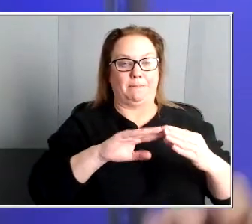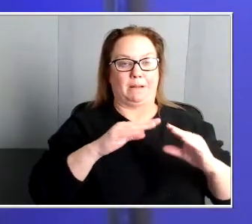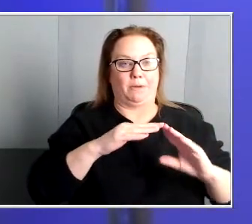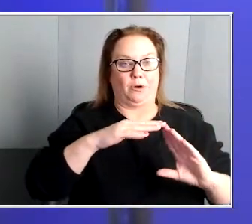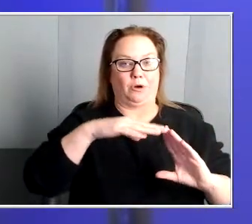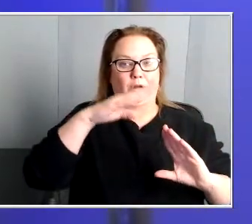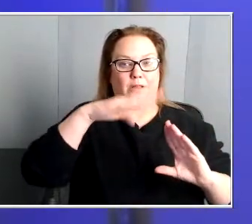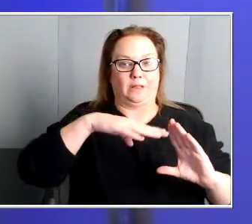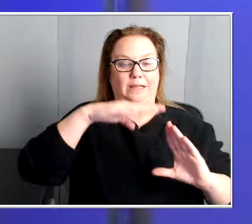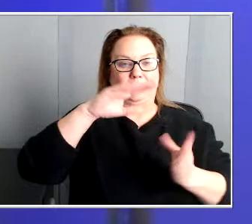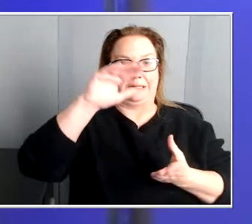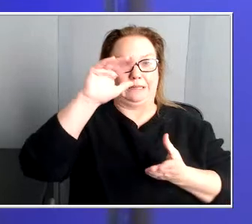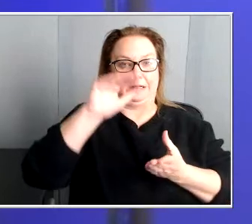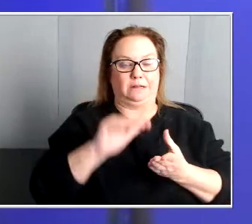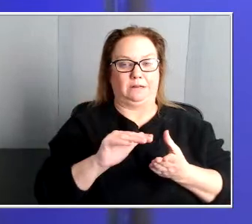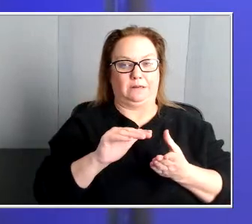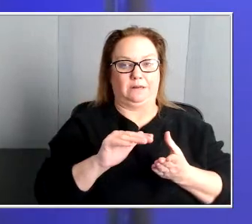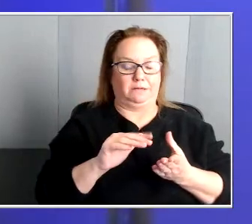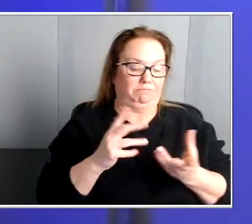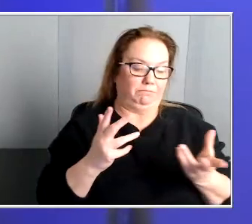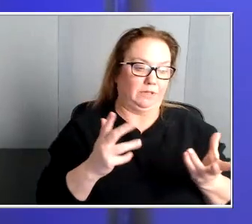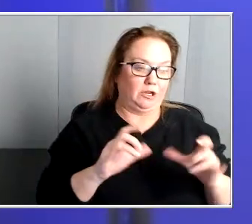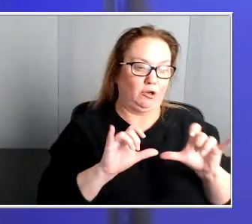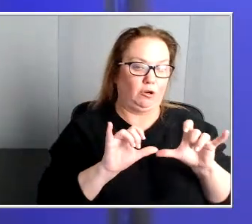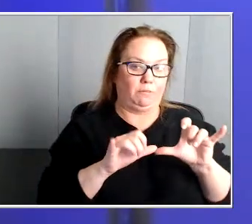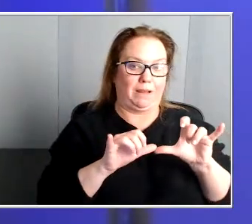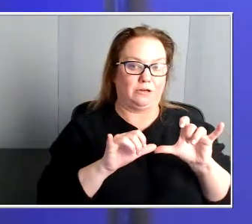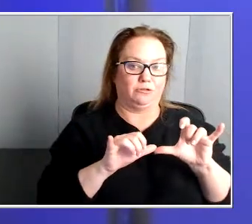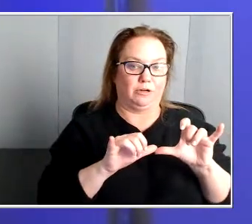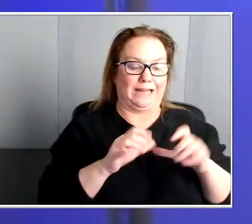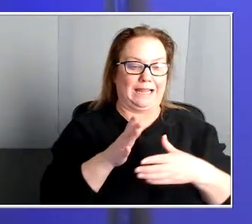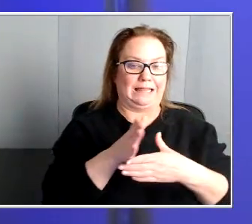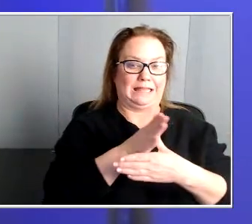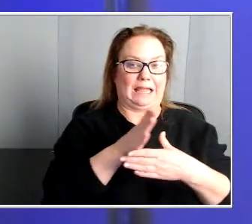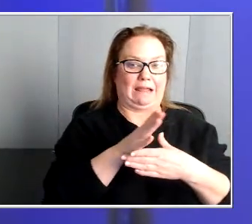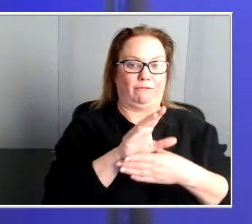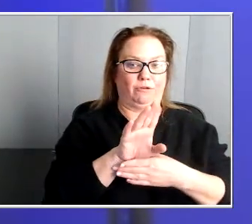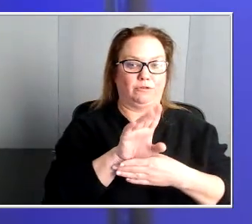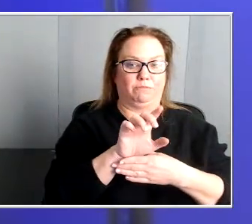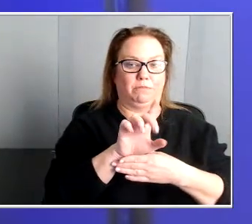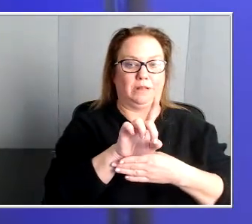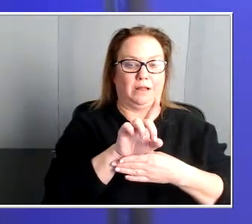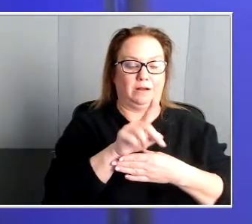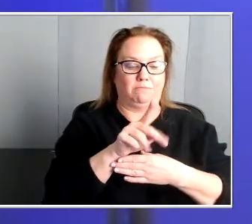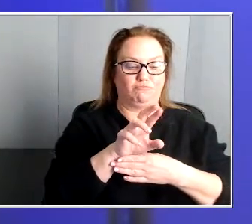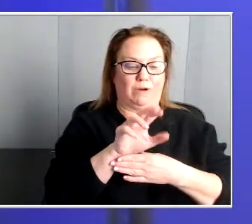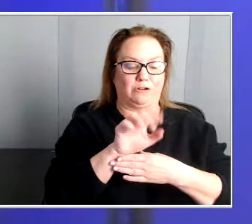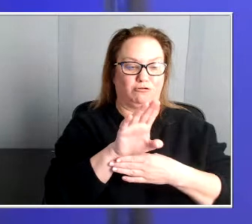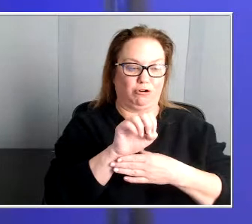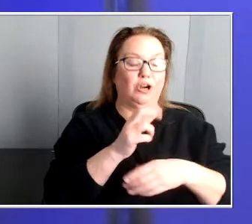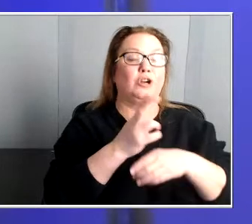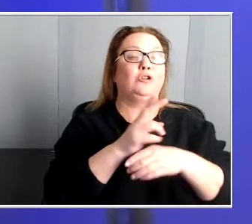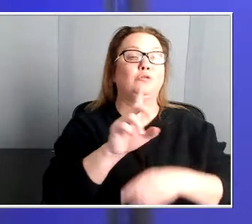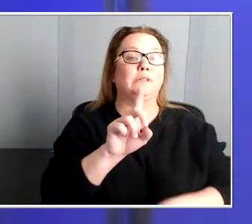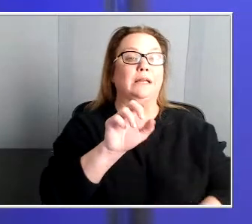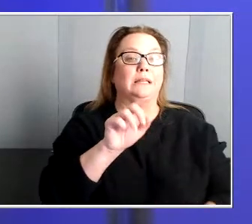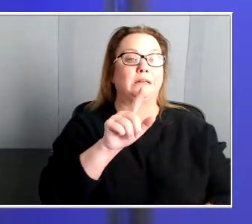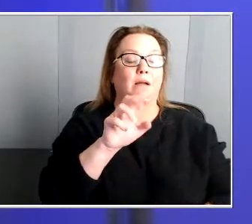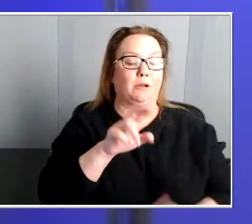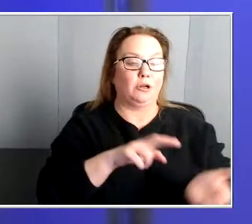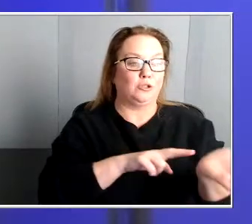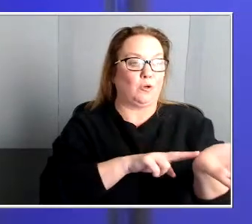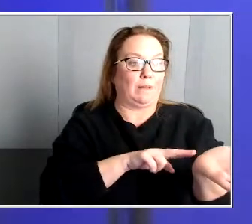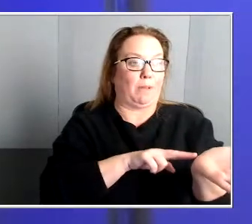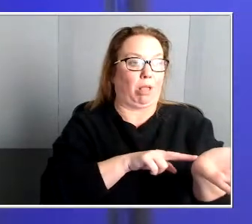very narrow, and essentially you just measure what the average blood pressure is with the Doppler device. So your pulse goes away, but your